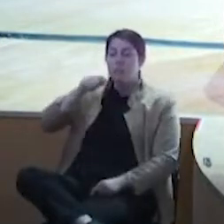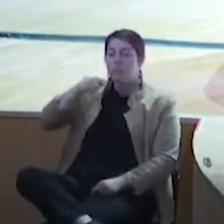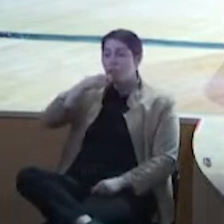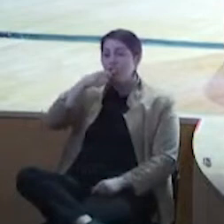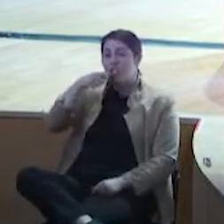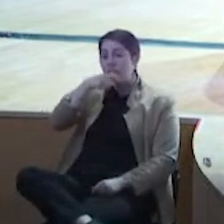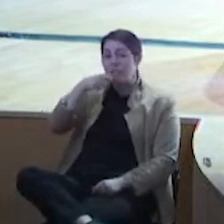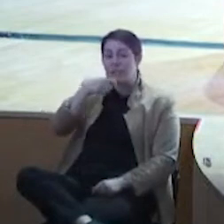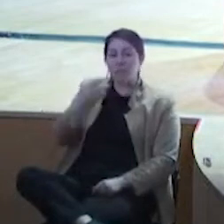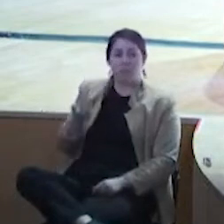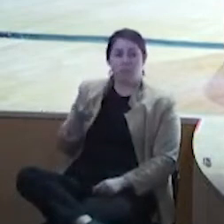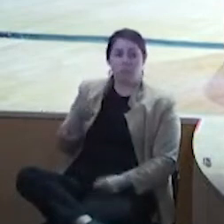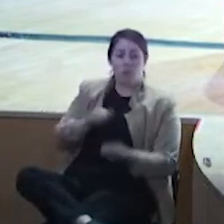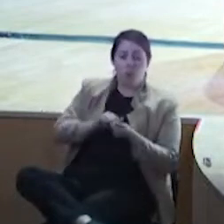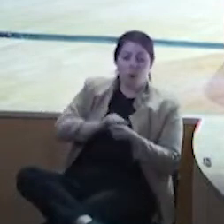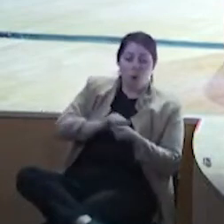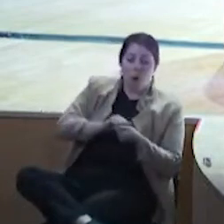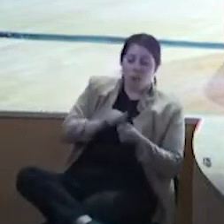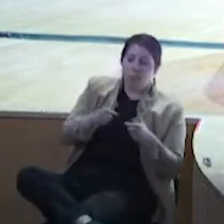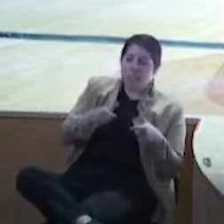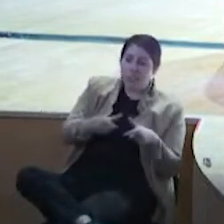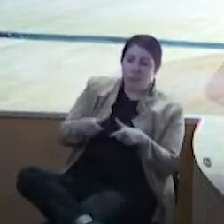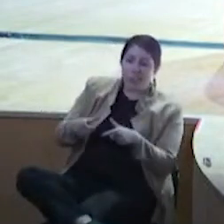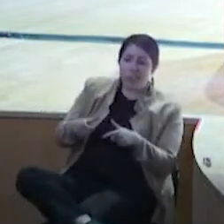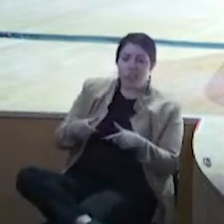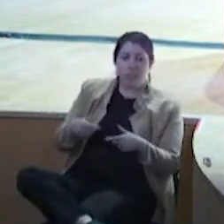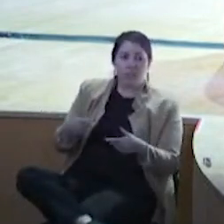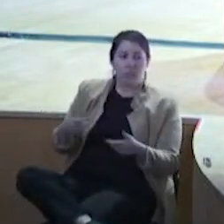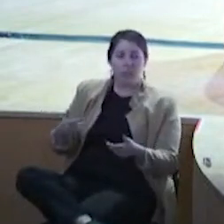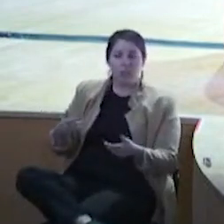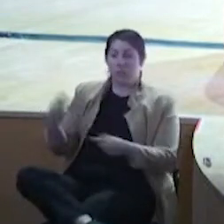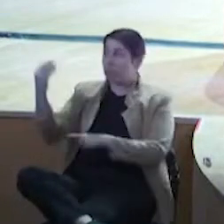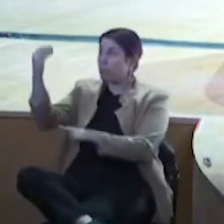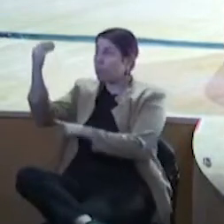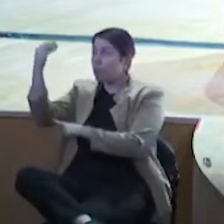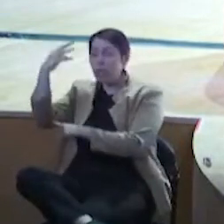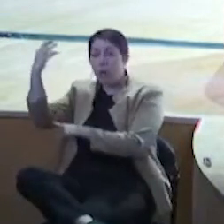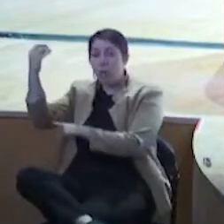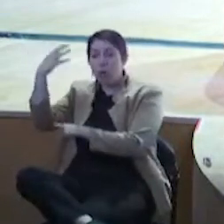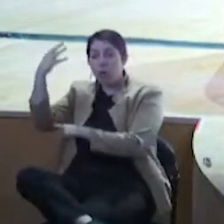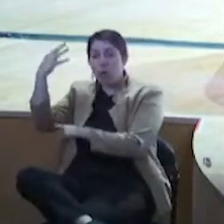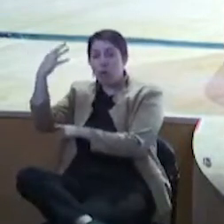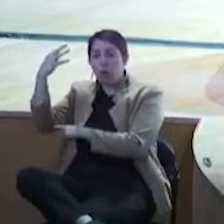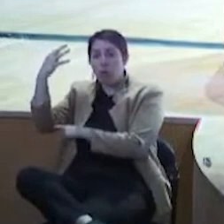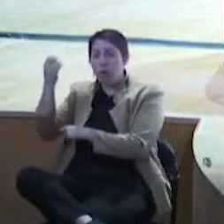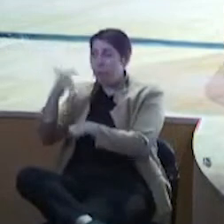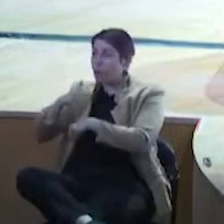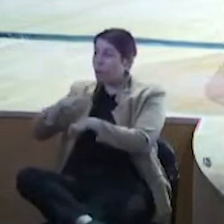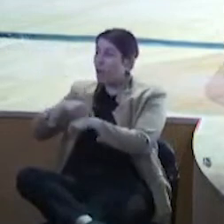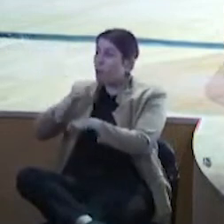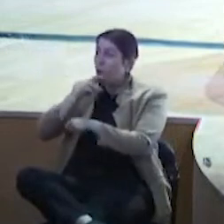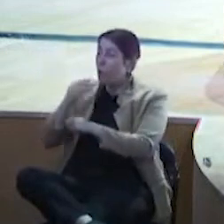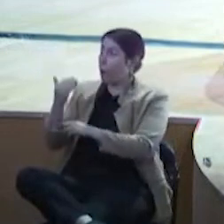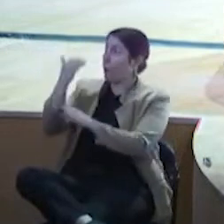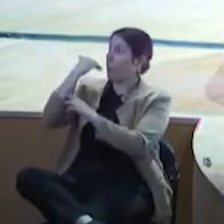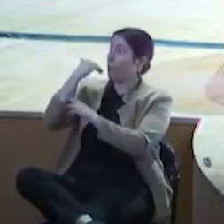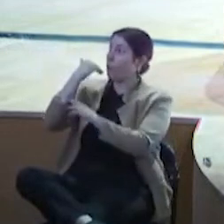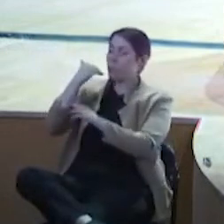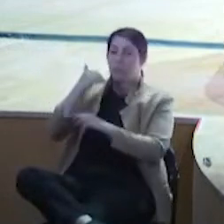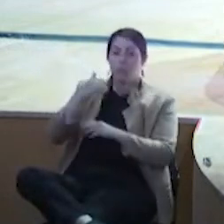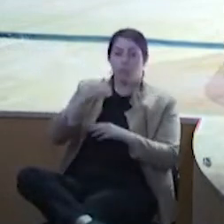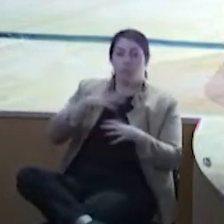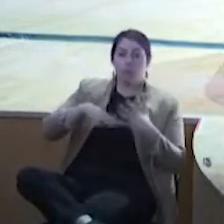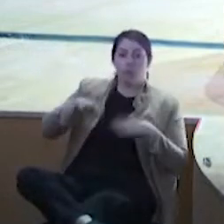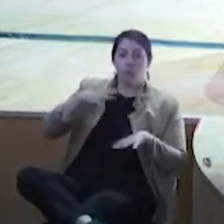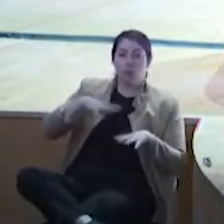dishes, whether that's limiting the amount of time that you shower, whether that's hanging clothes outside to